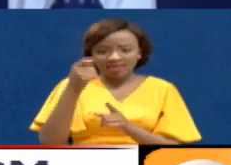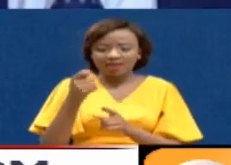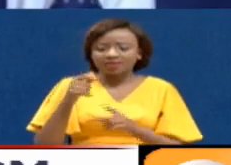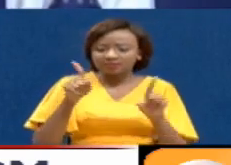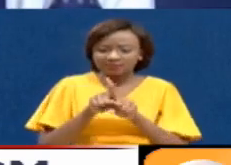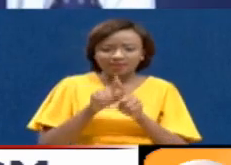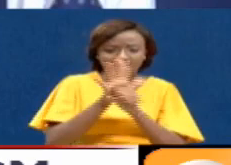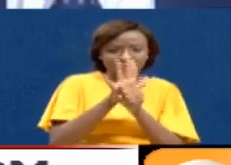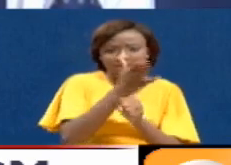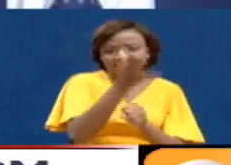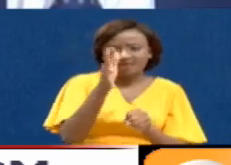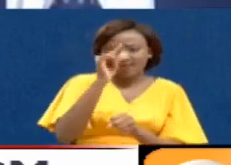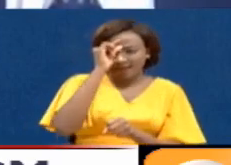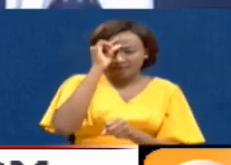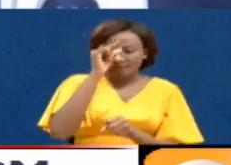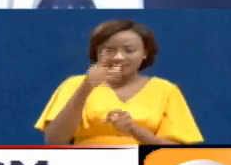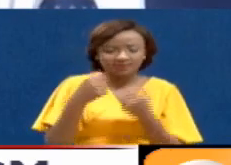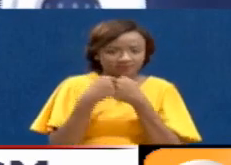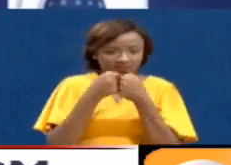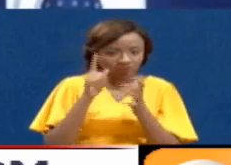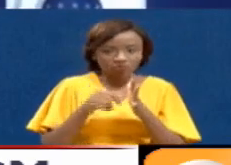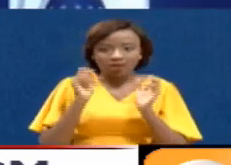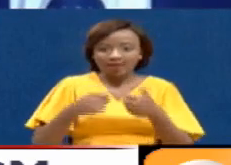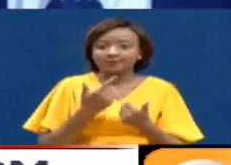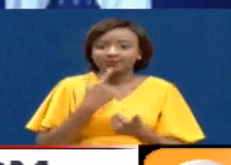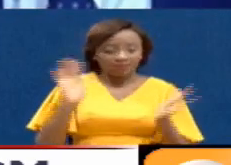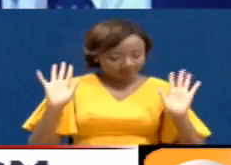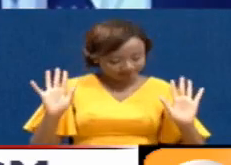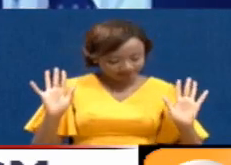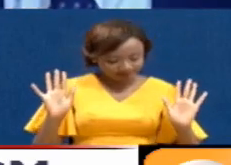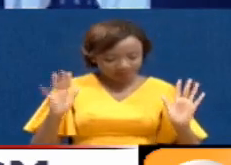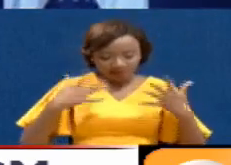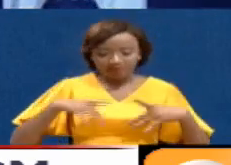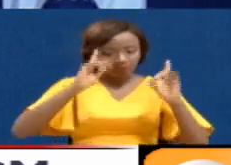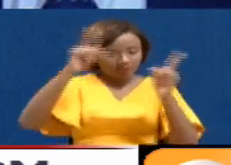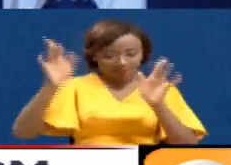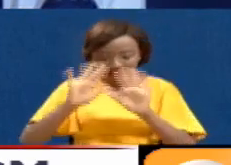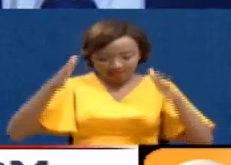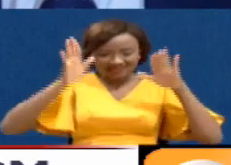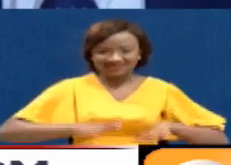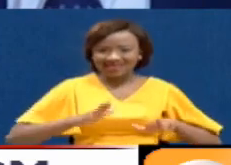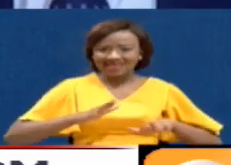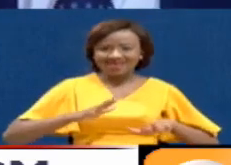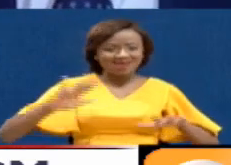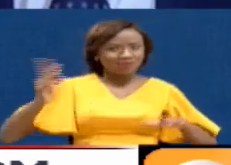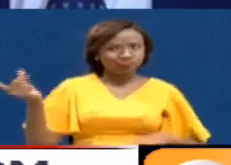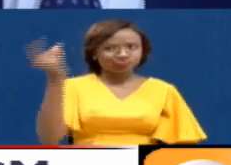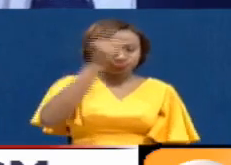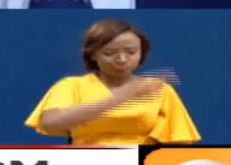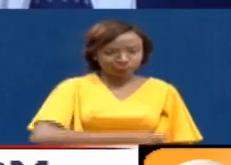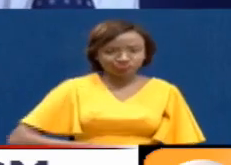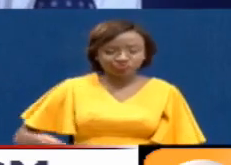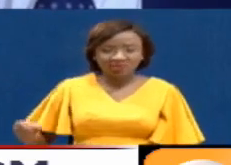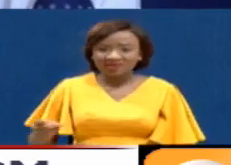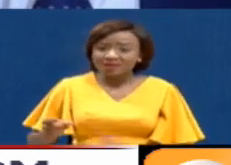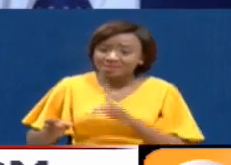catch-22 situation. On one hand, they can call for a full lockdown, but people may starve, insecurity may rise, etc. On the other hand, they